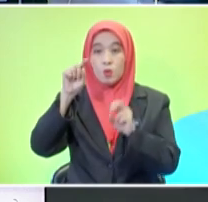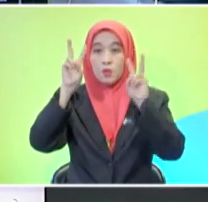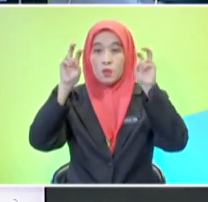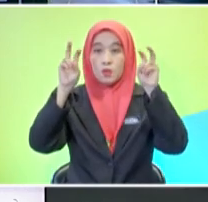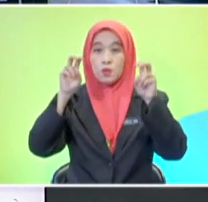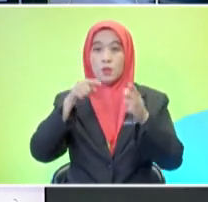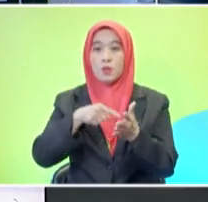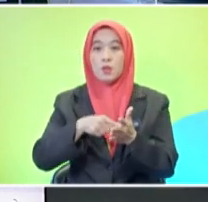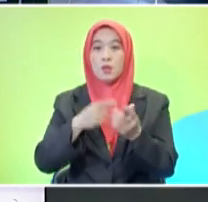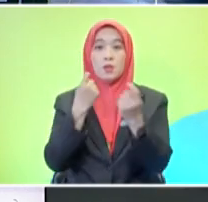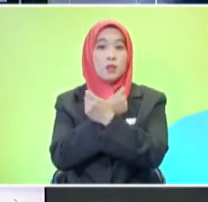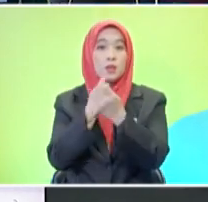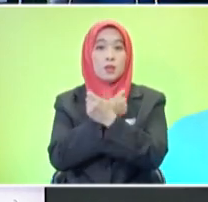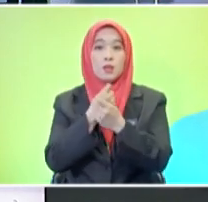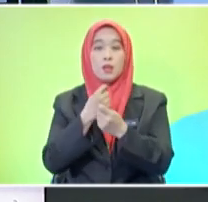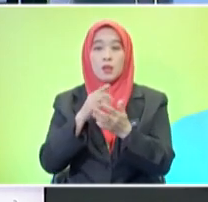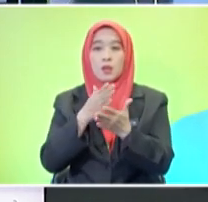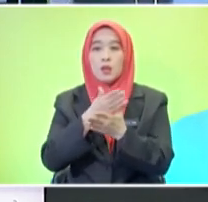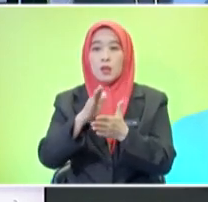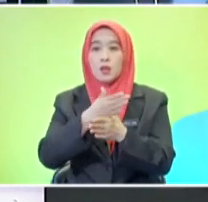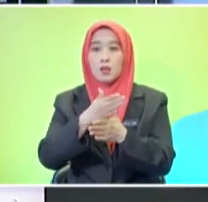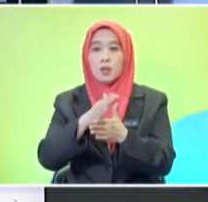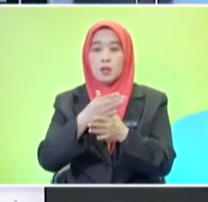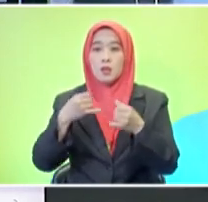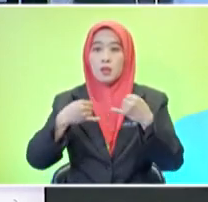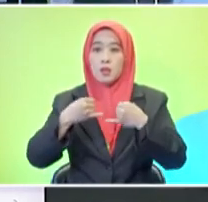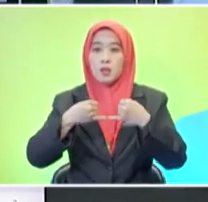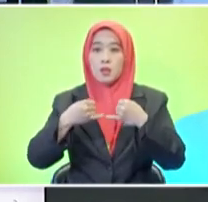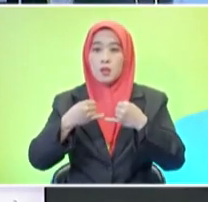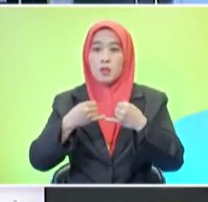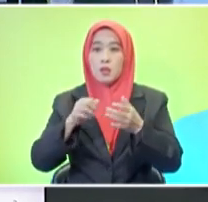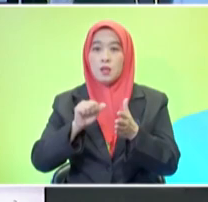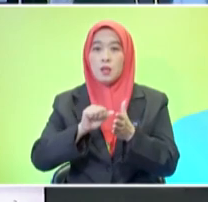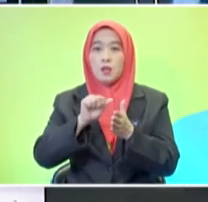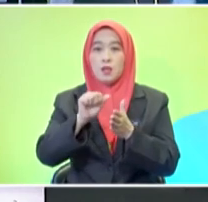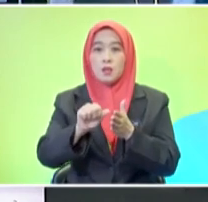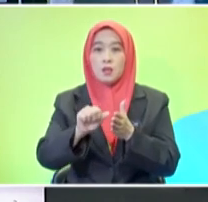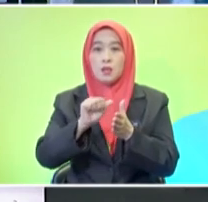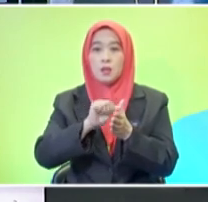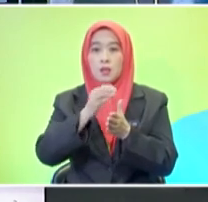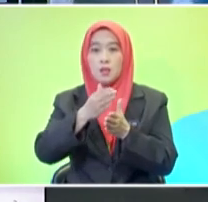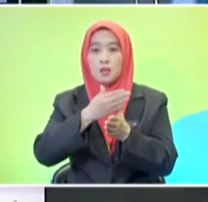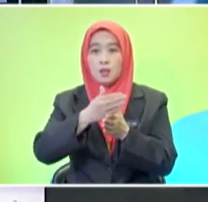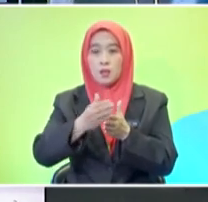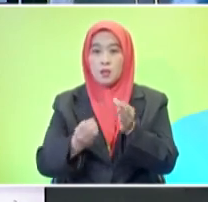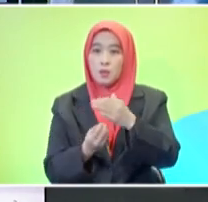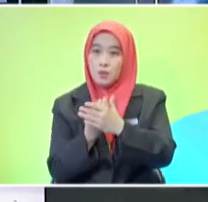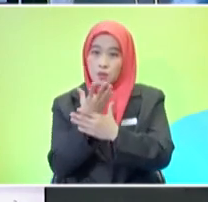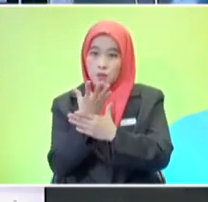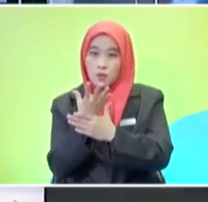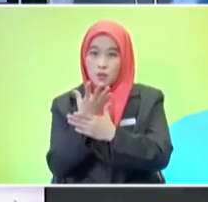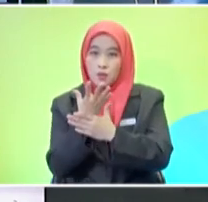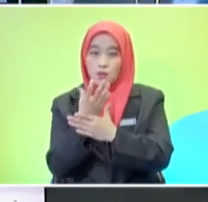competition has 4, and our topic is interaction among plants. So for this segment, it's plants compete